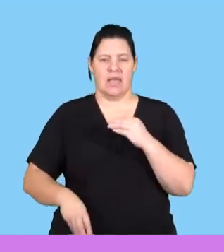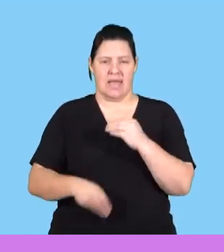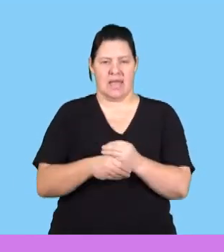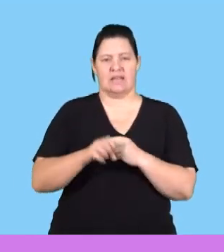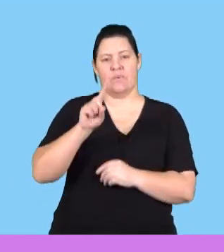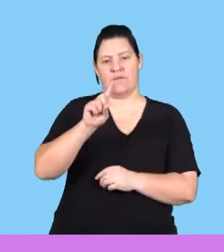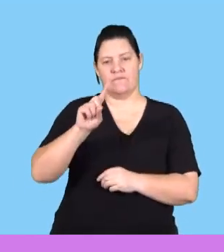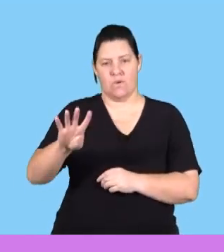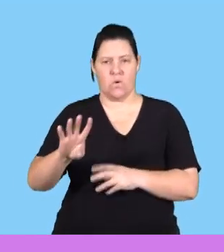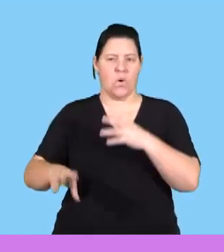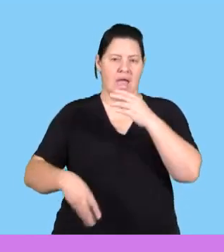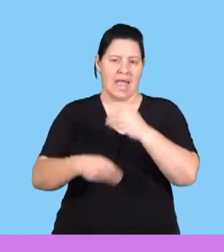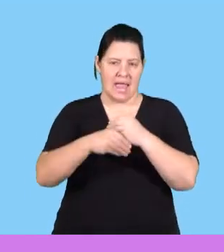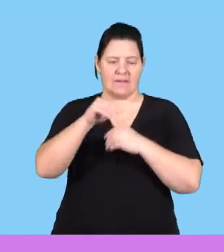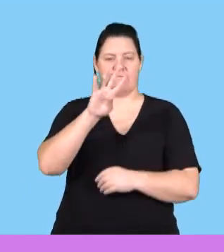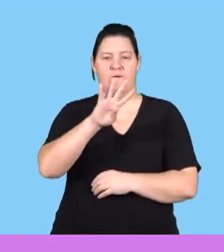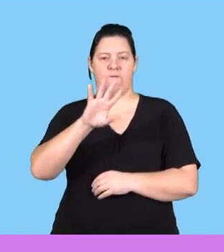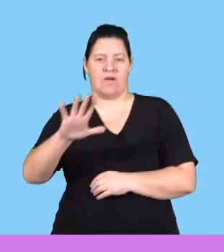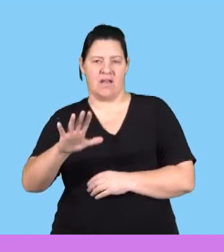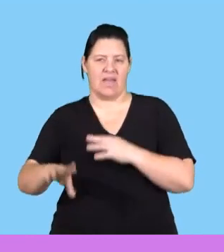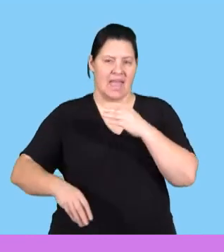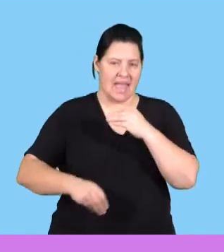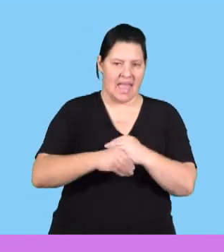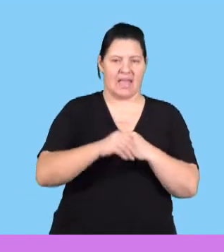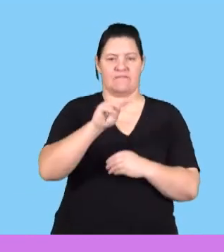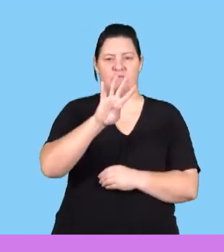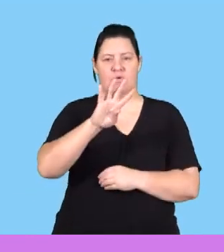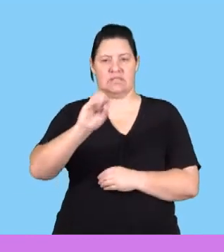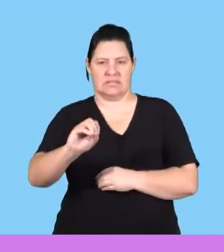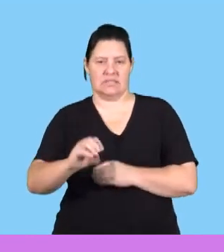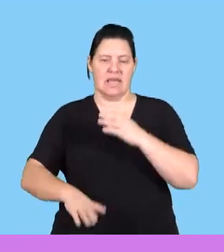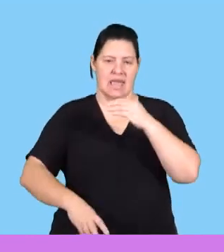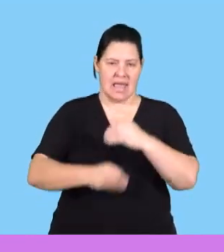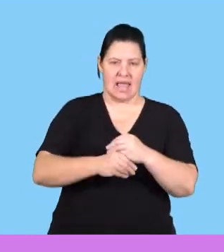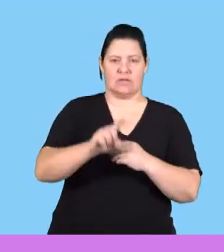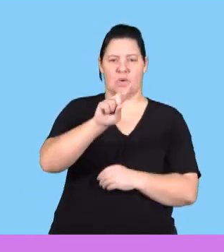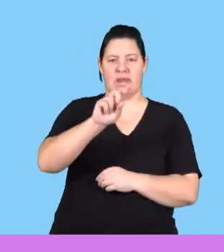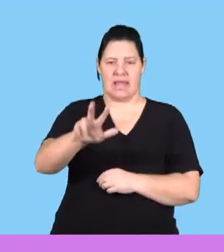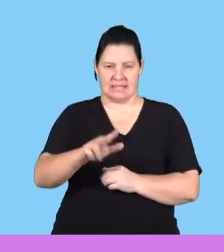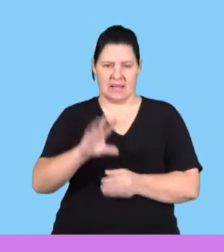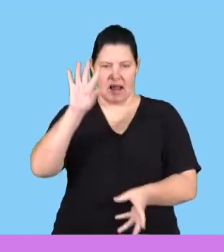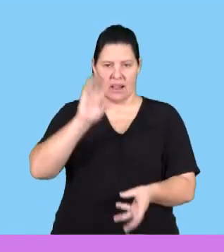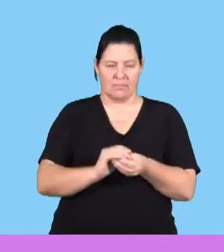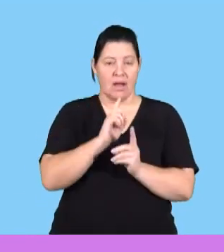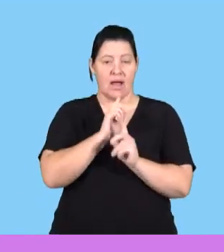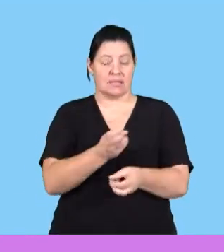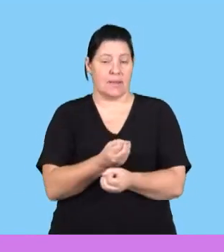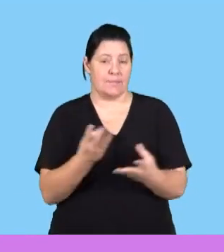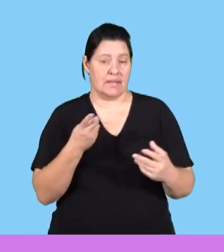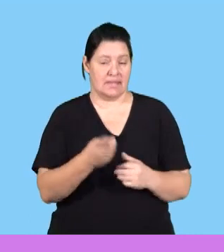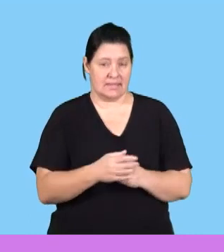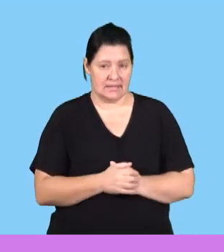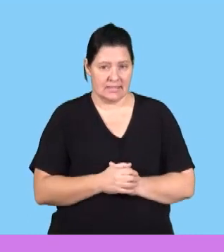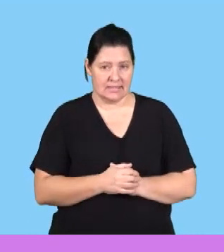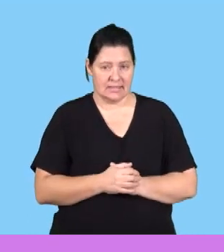17. I'm going to add 22, my 14, 45, 40, and